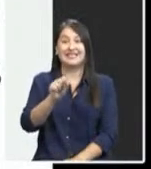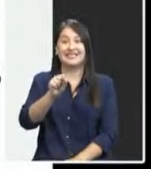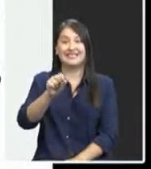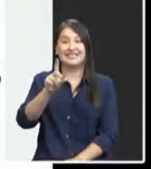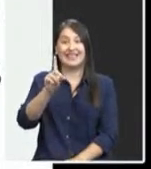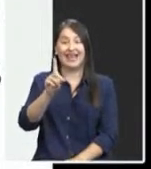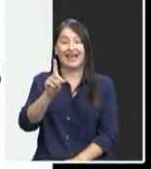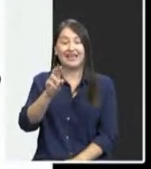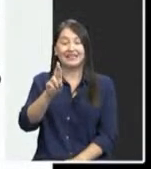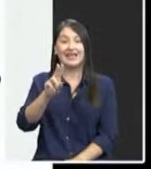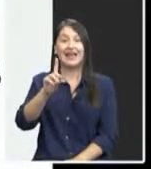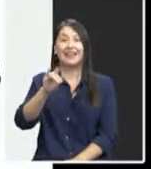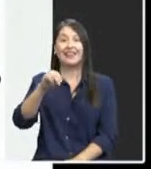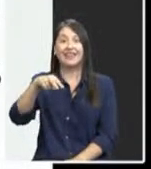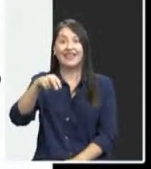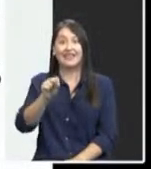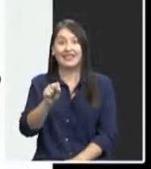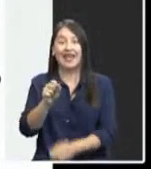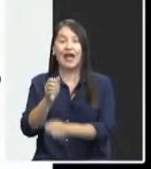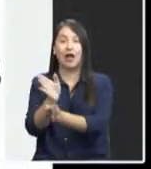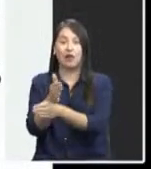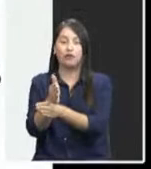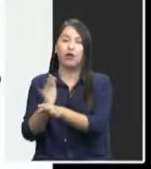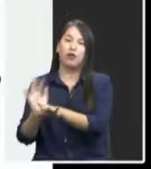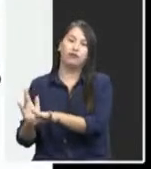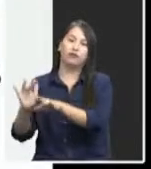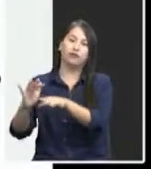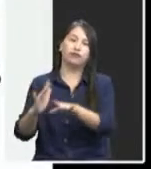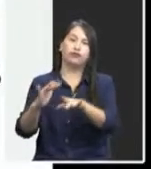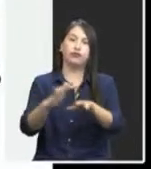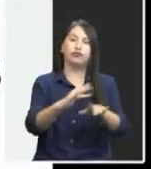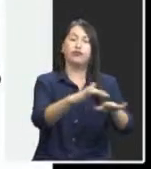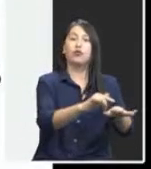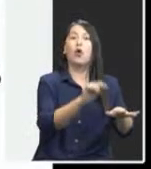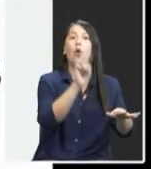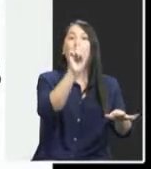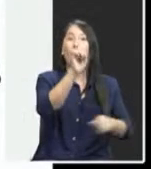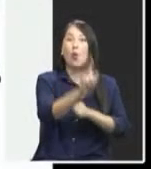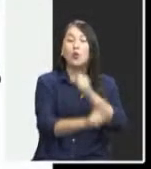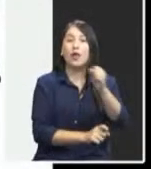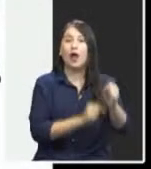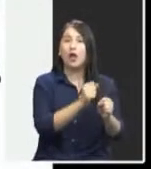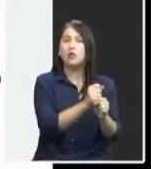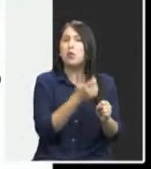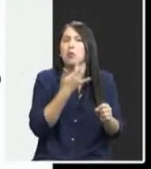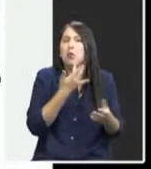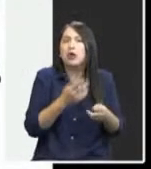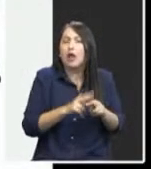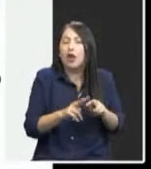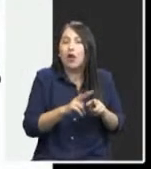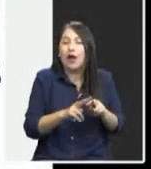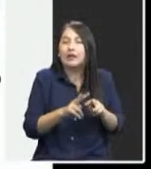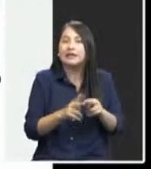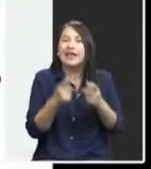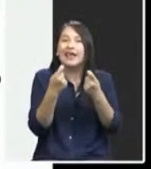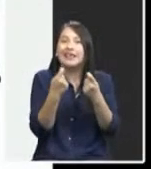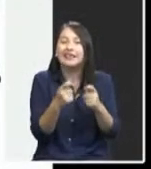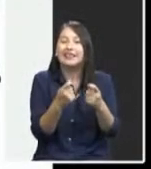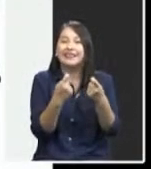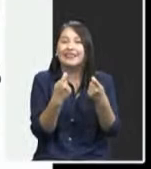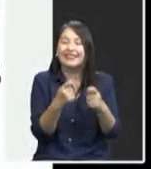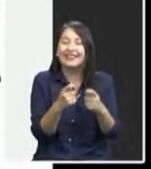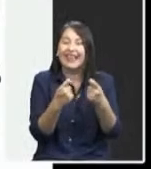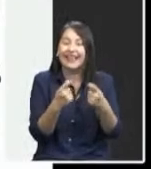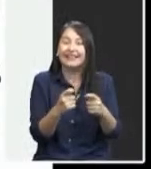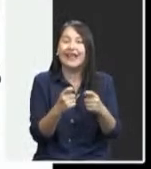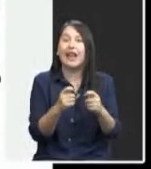of a year. Why do they do that? Because they try to be in the same temperature. So basically, fish